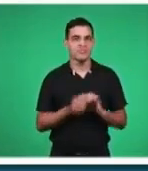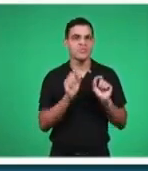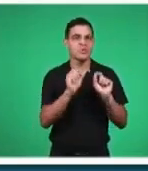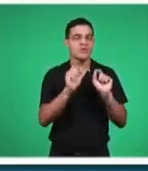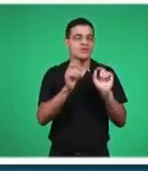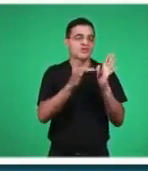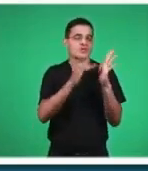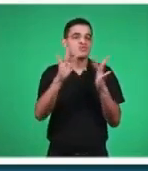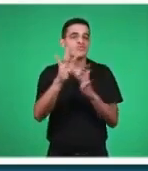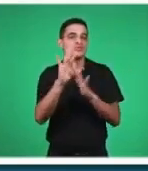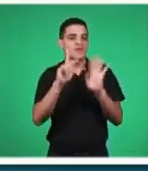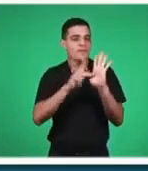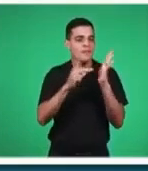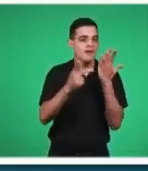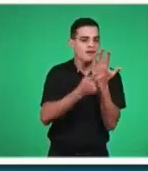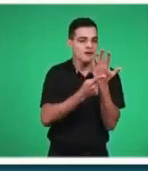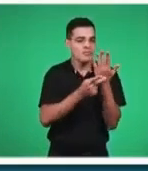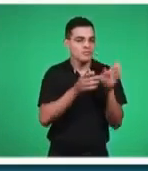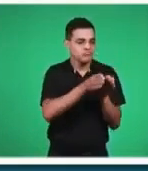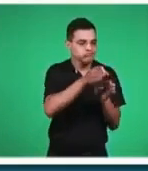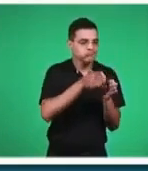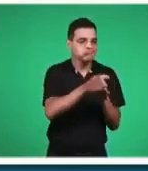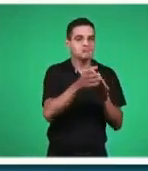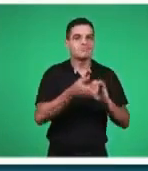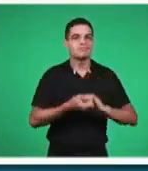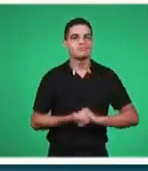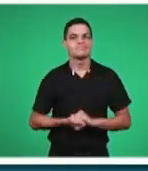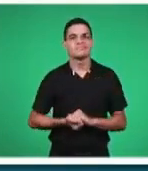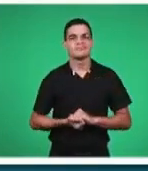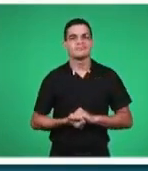that the Lord Jesus put in the parable.